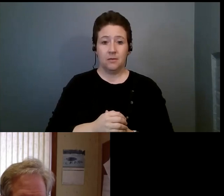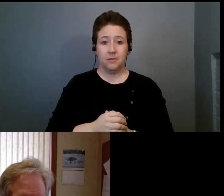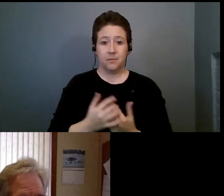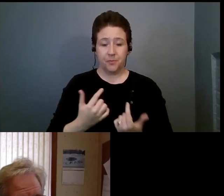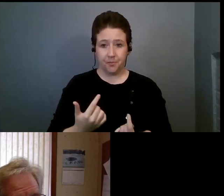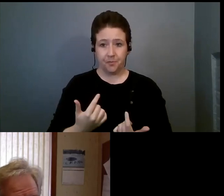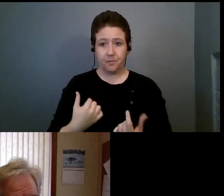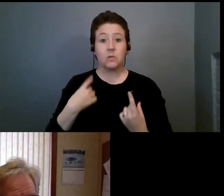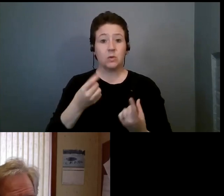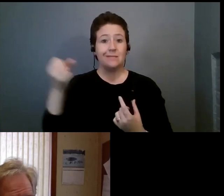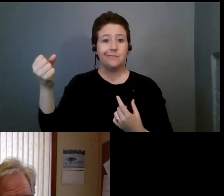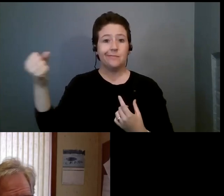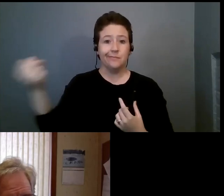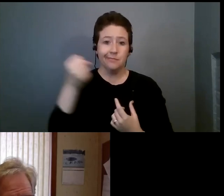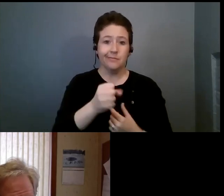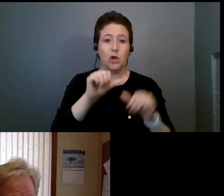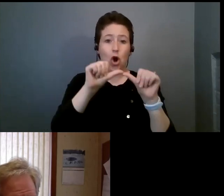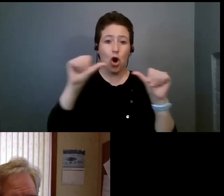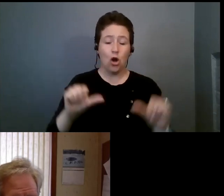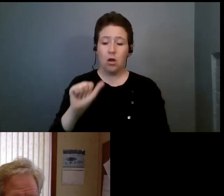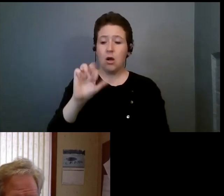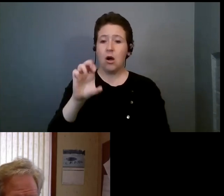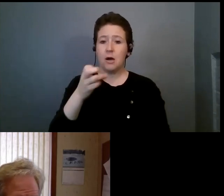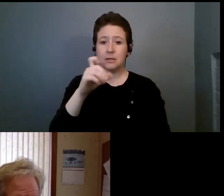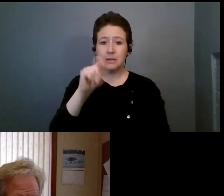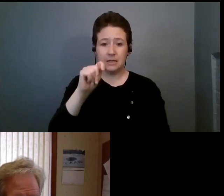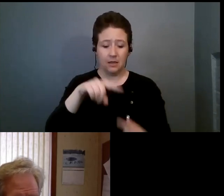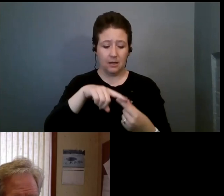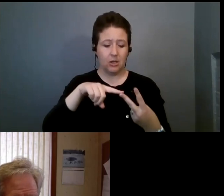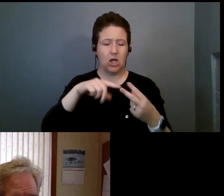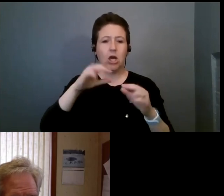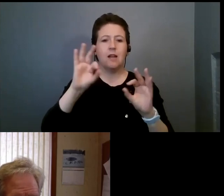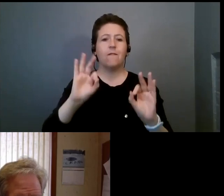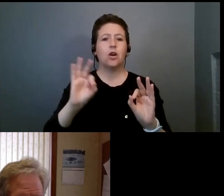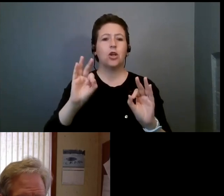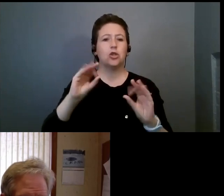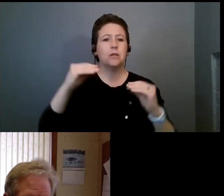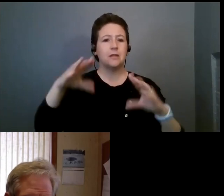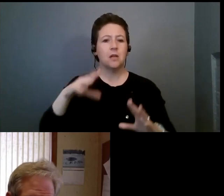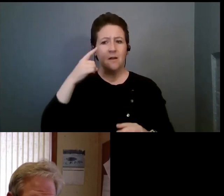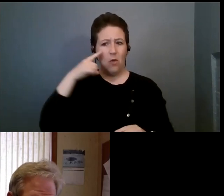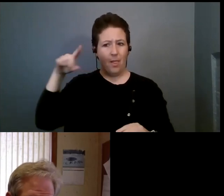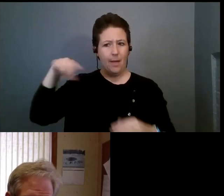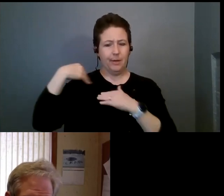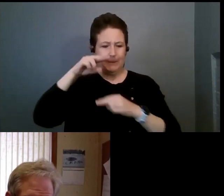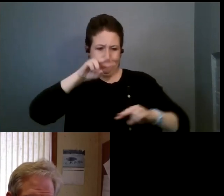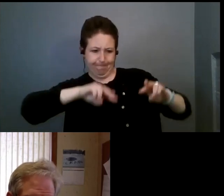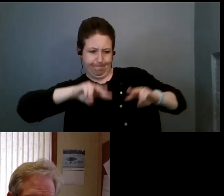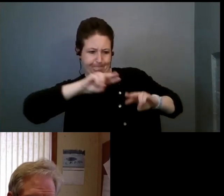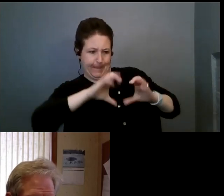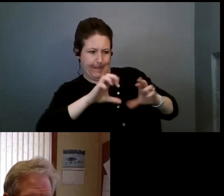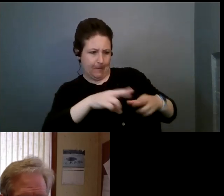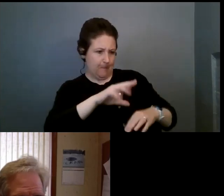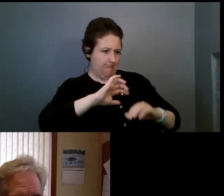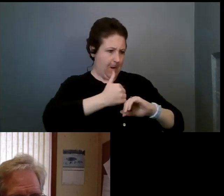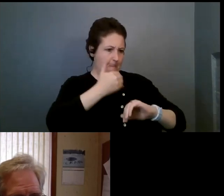We brought in an architect and also a furniture vendor to look at our classrooms and help us achieve the social